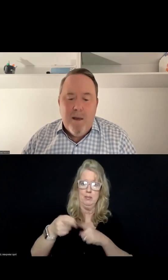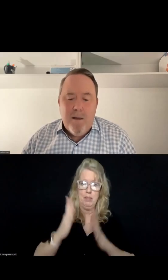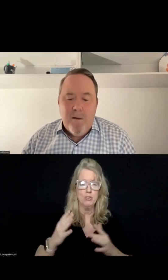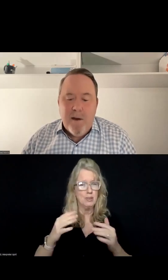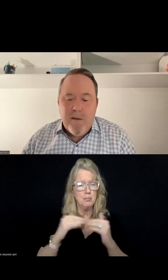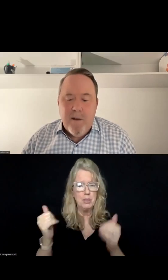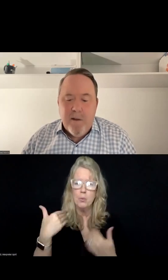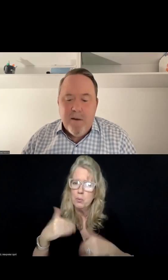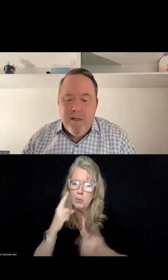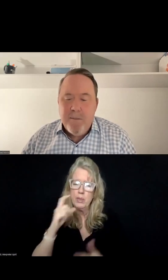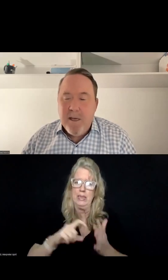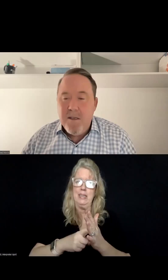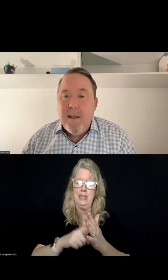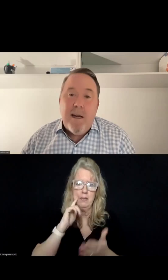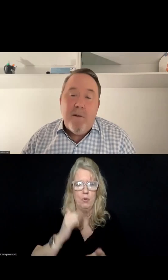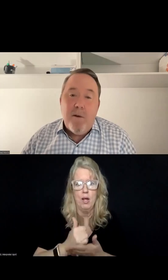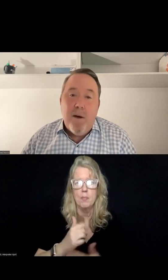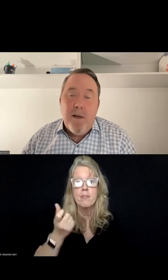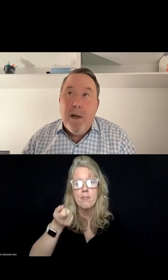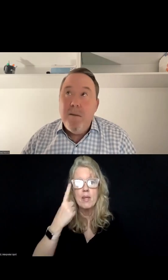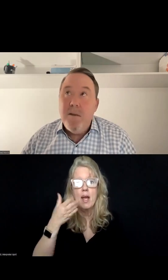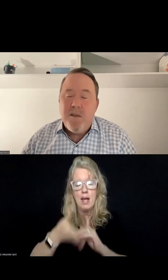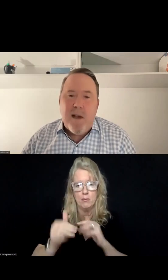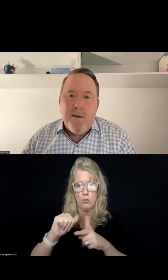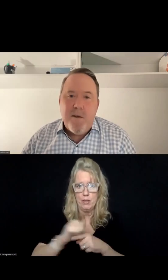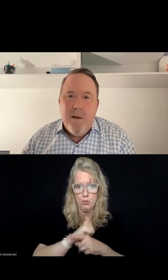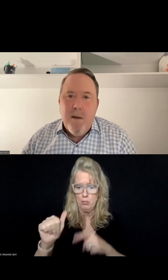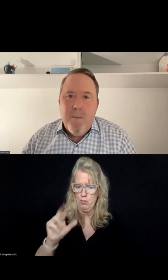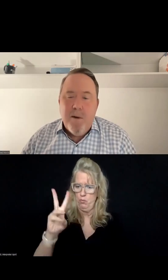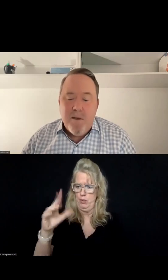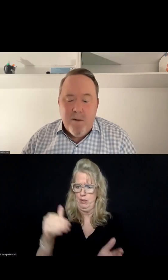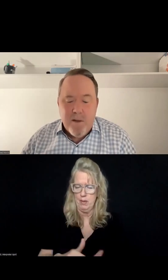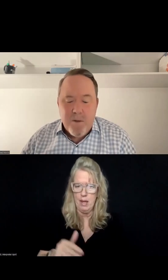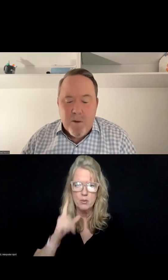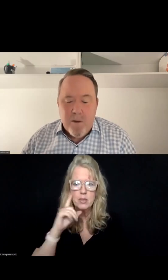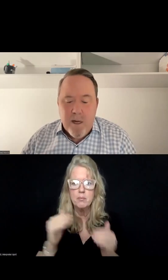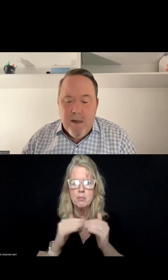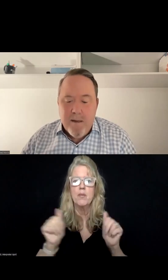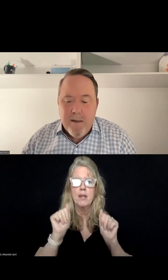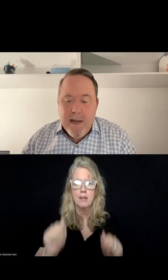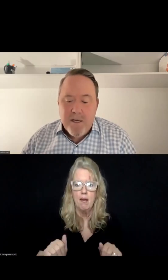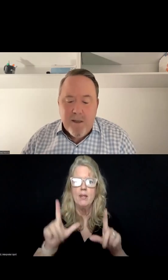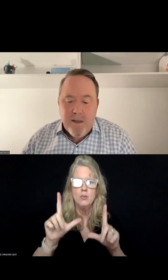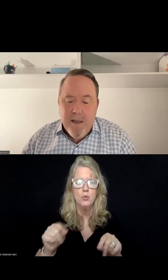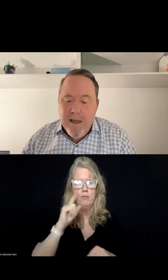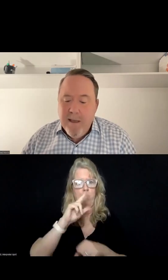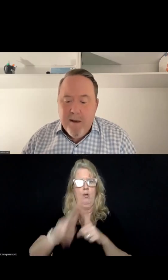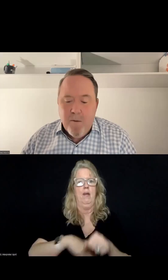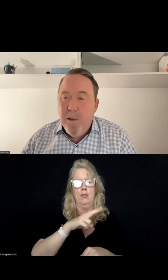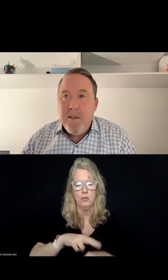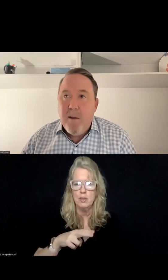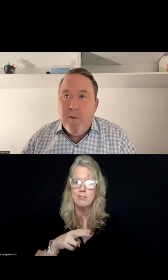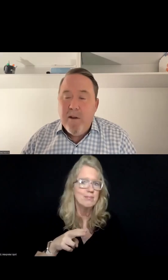key to effective healthcare teams. I can say that after training about 6,000 peers to do this work nationally. And